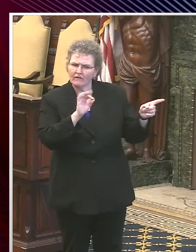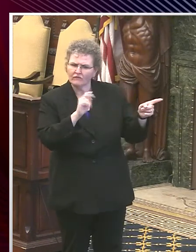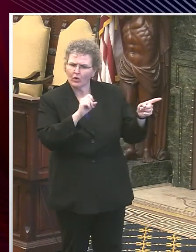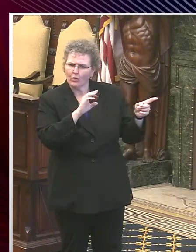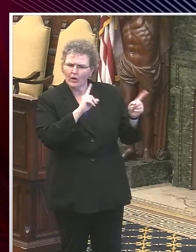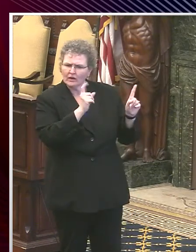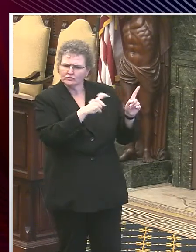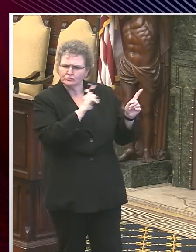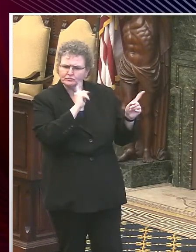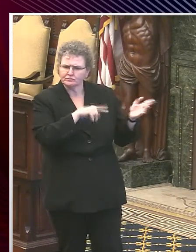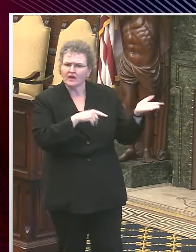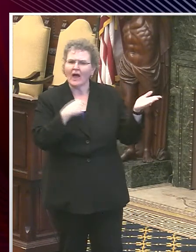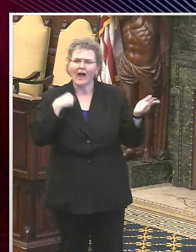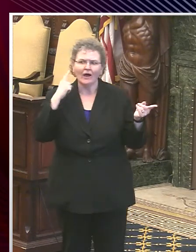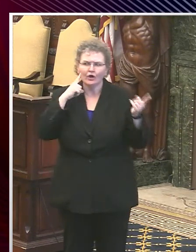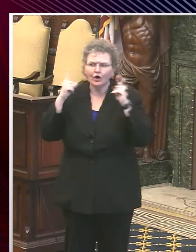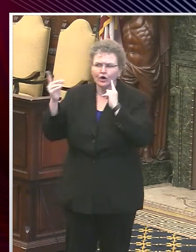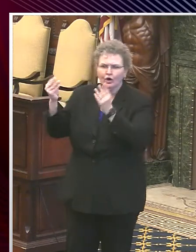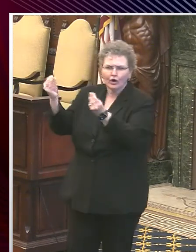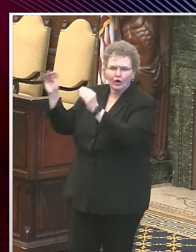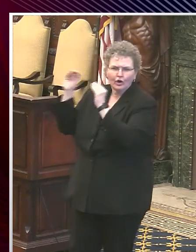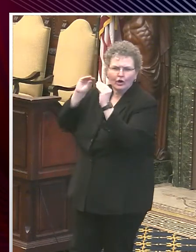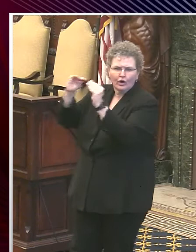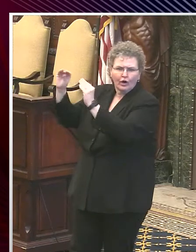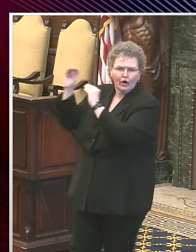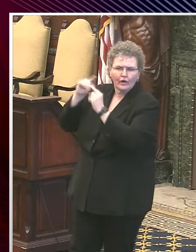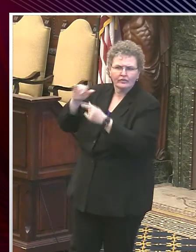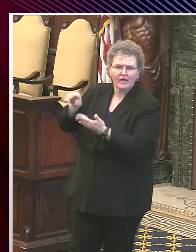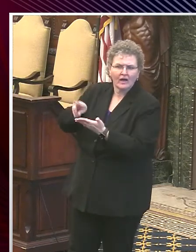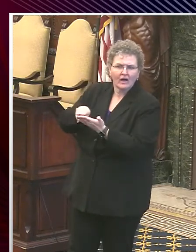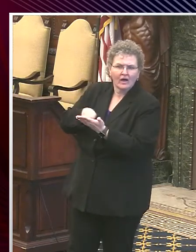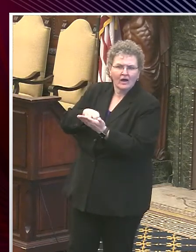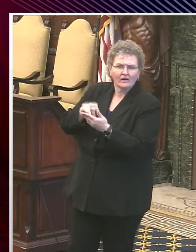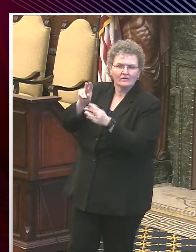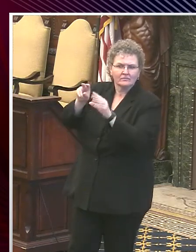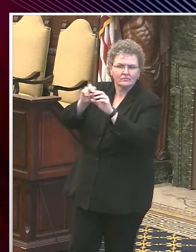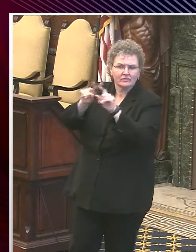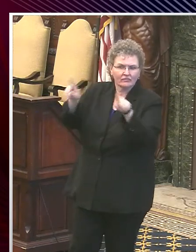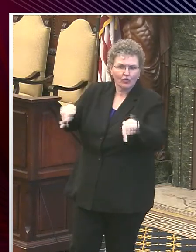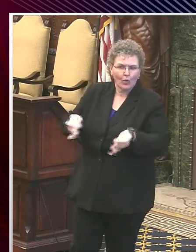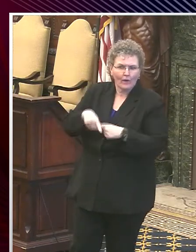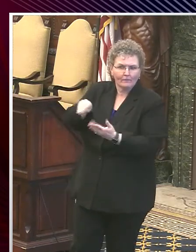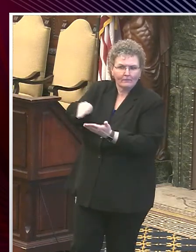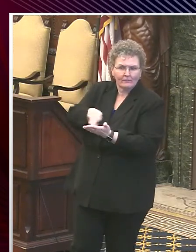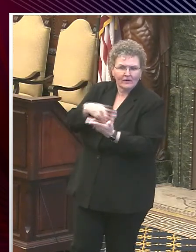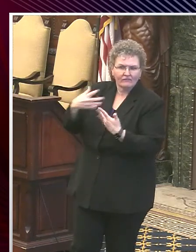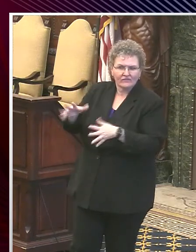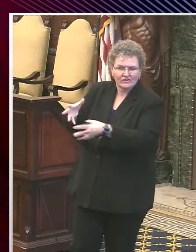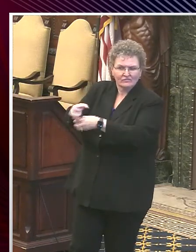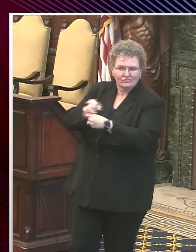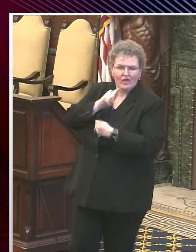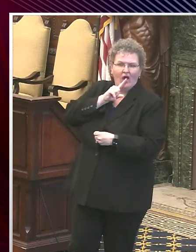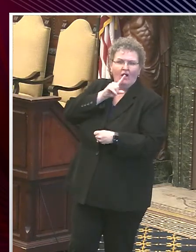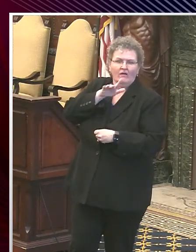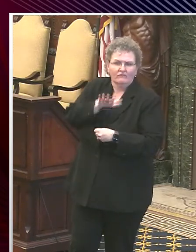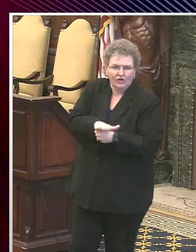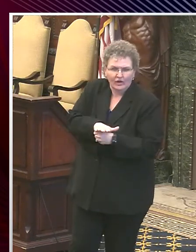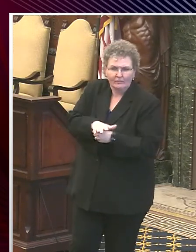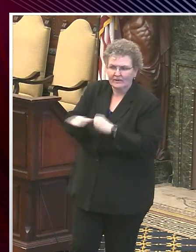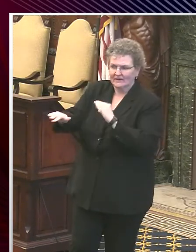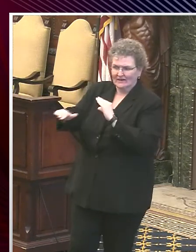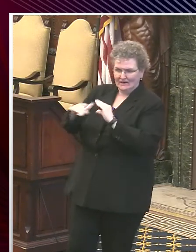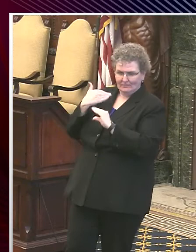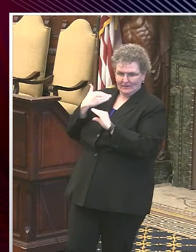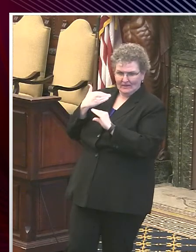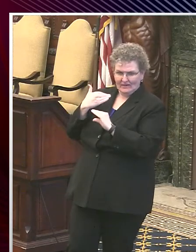I've been hearing that people who sign up on the interest form more recently have been receiving confirmation emails from the city,